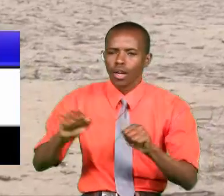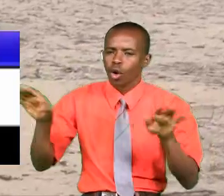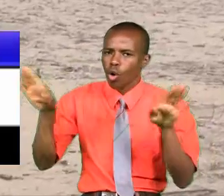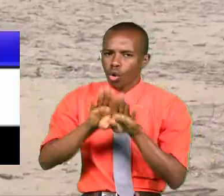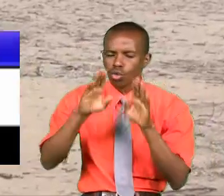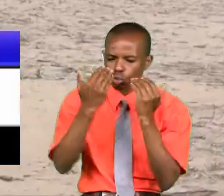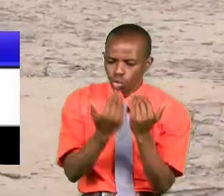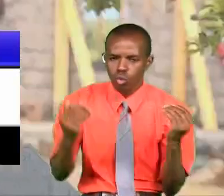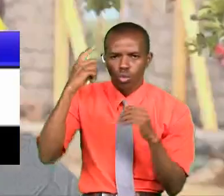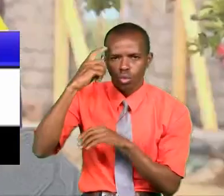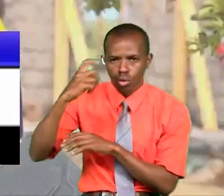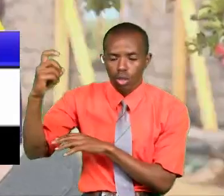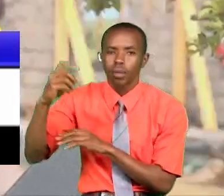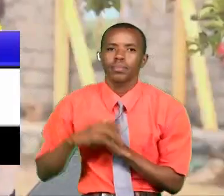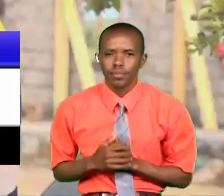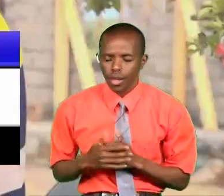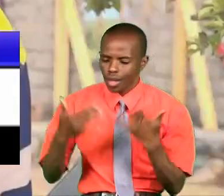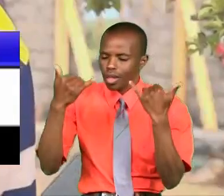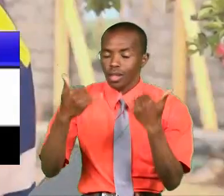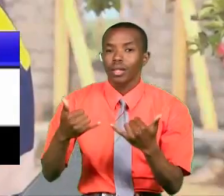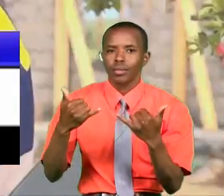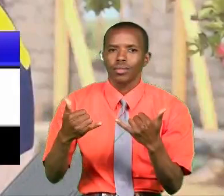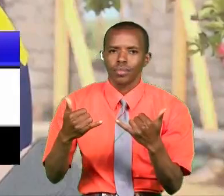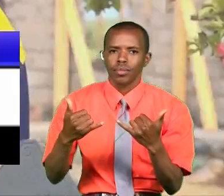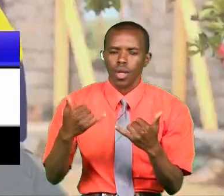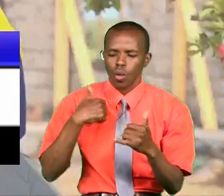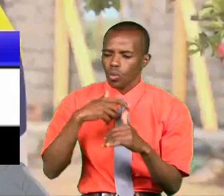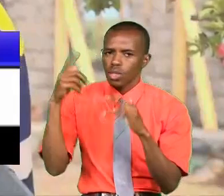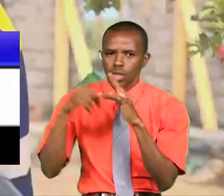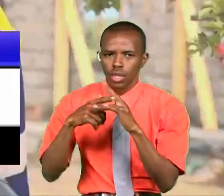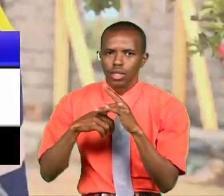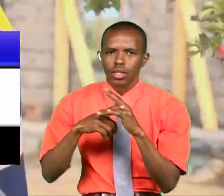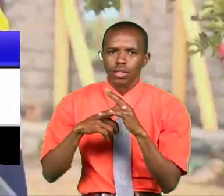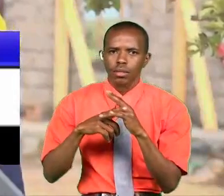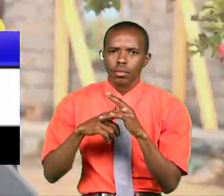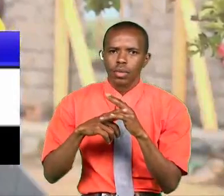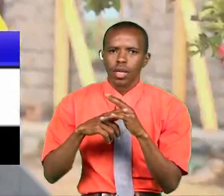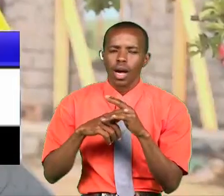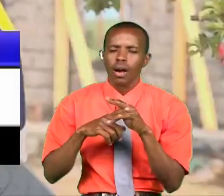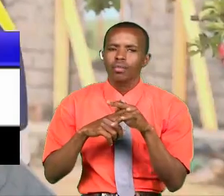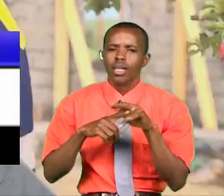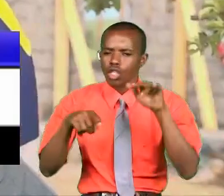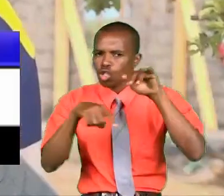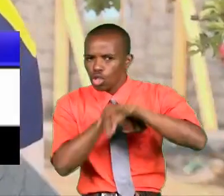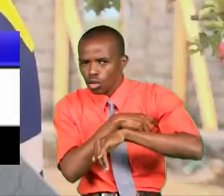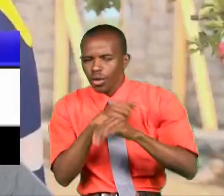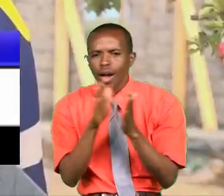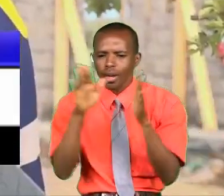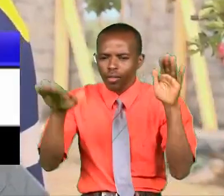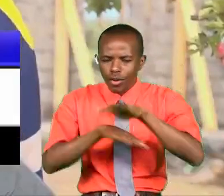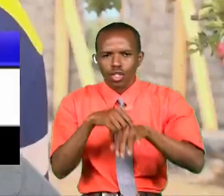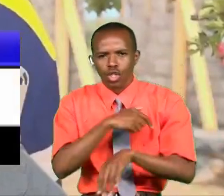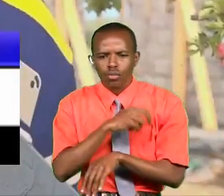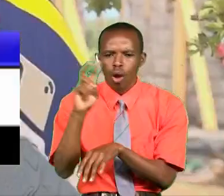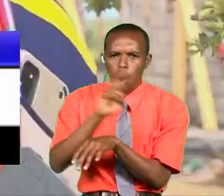children's dreams. Kwa hivyo at least sahizi tumeanza hiyo kutembea na assistant chief na machief kuangalia wanafunzi wenye